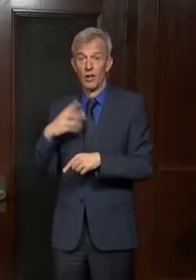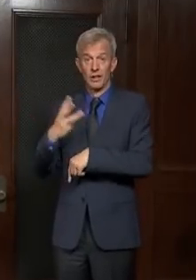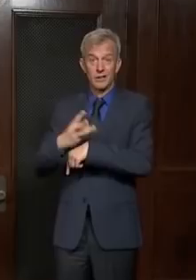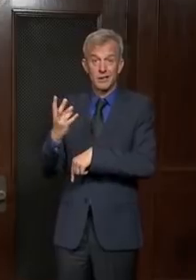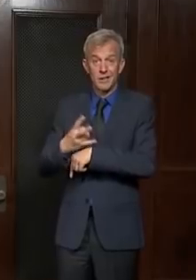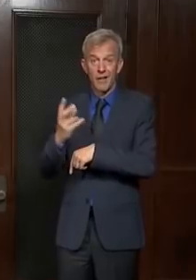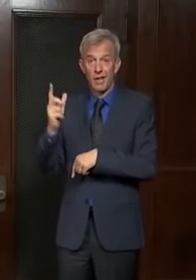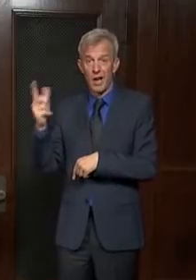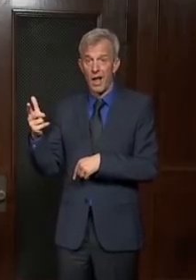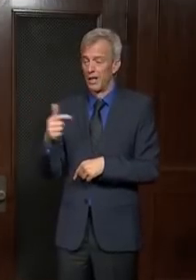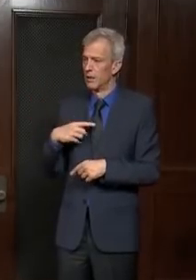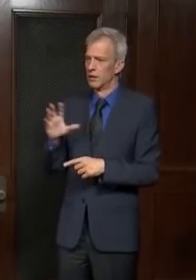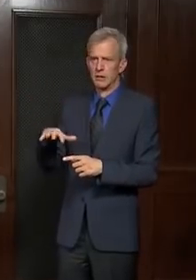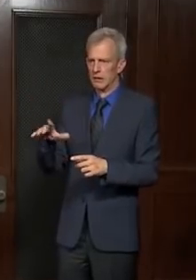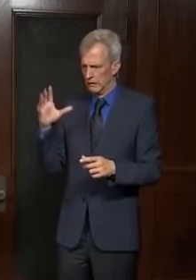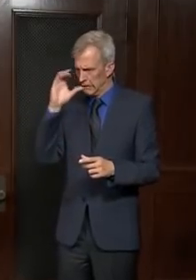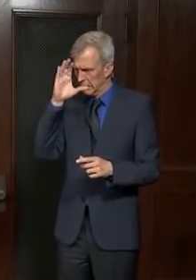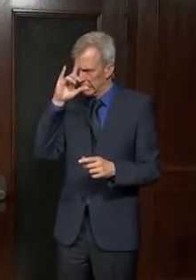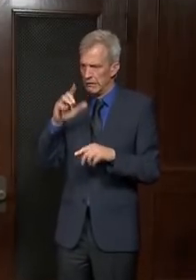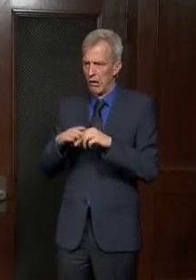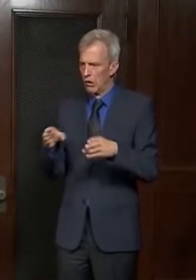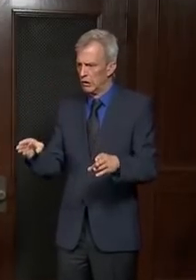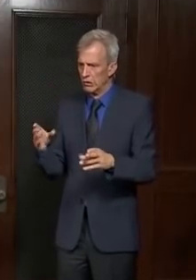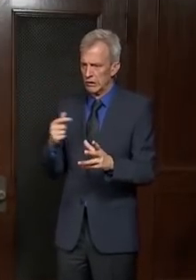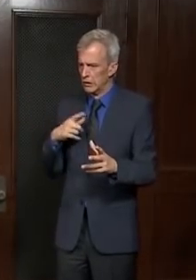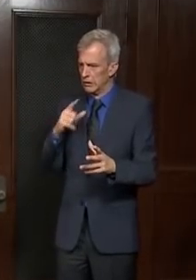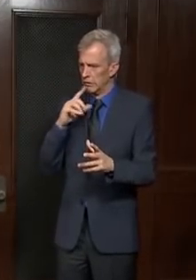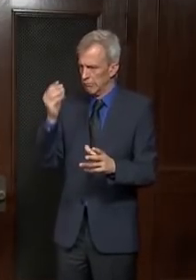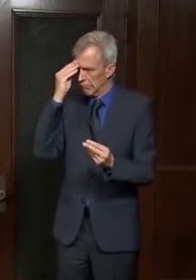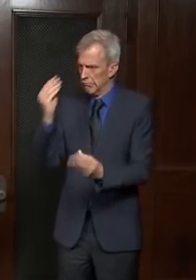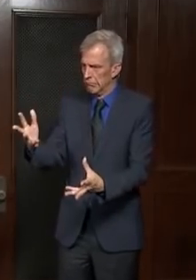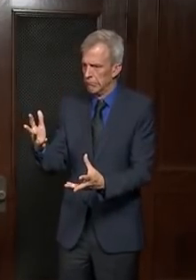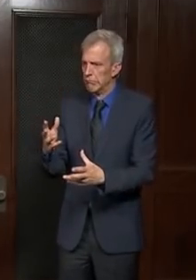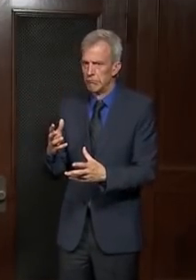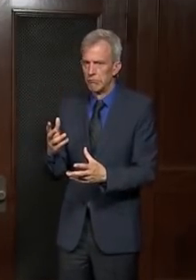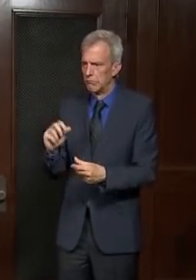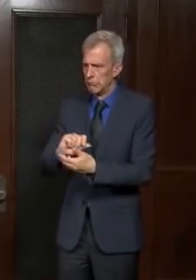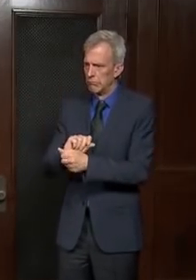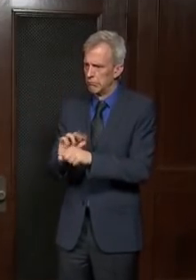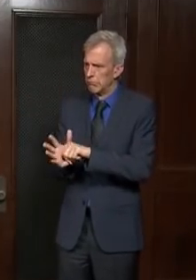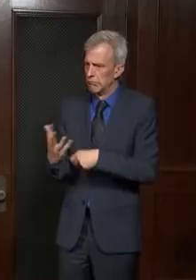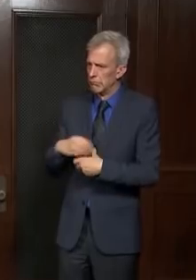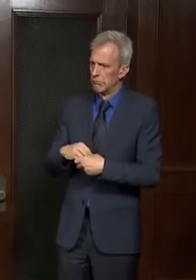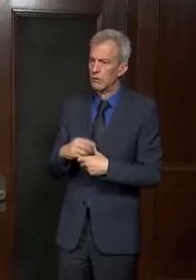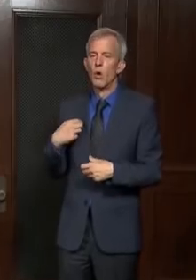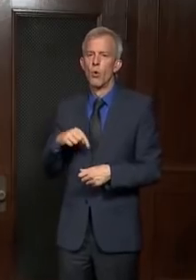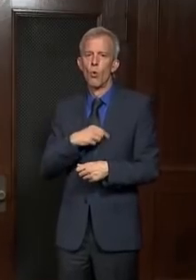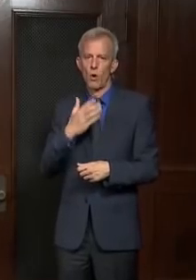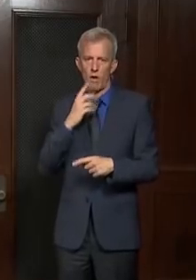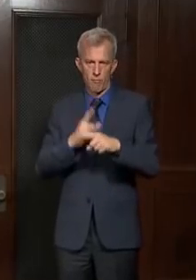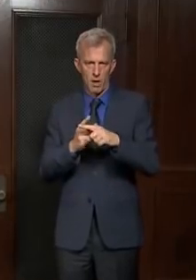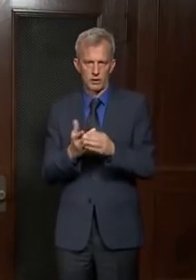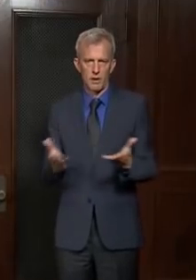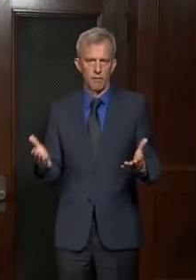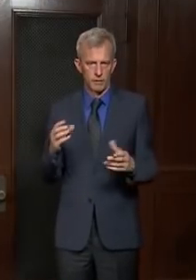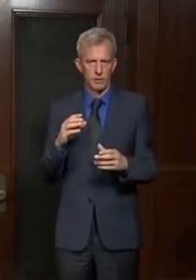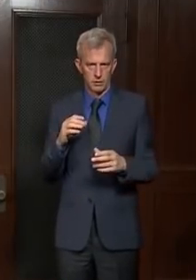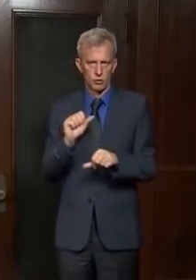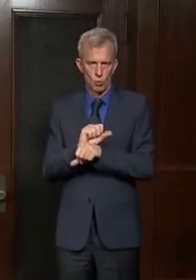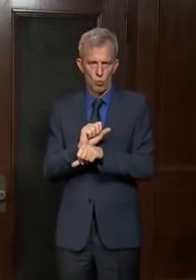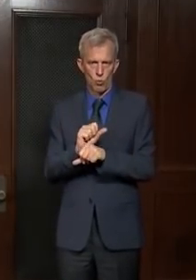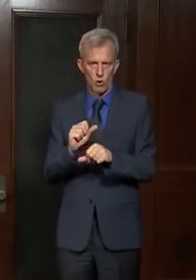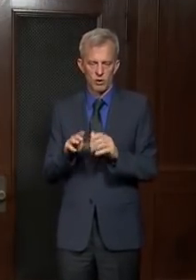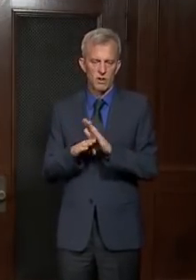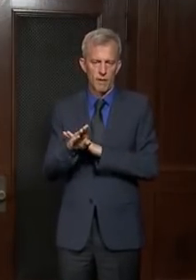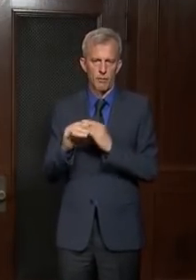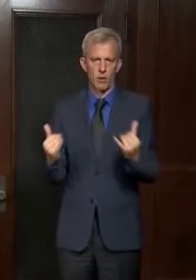let her or let him know what the results are. So we have some good things cooking. I hope to announce them a little bit later this week, but those tests are already at